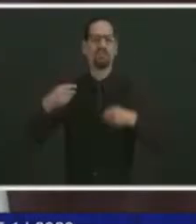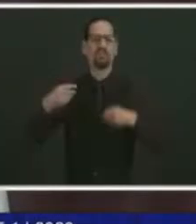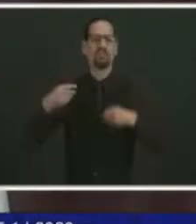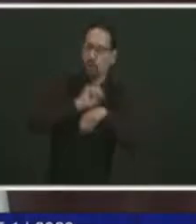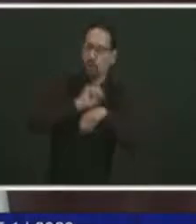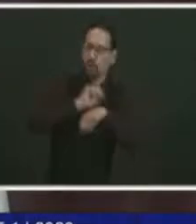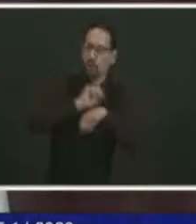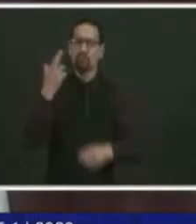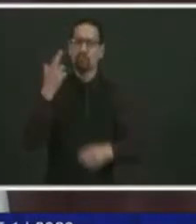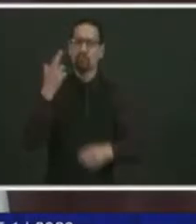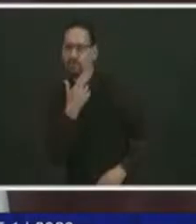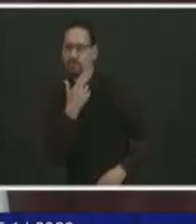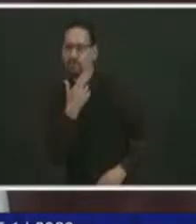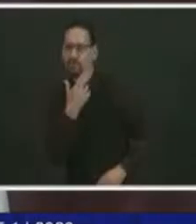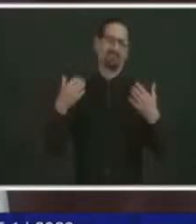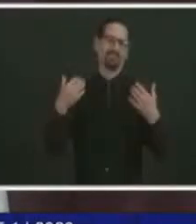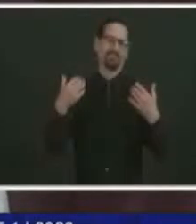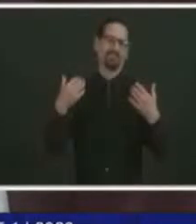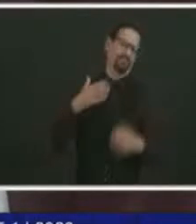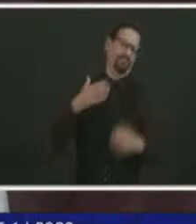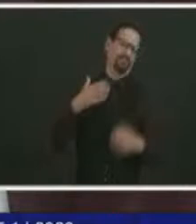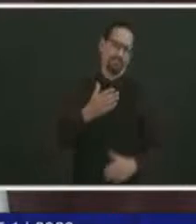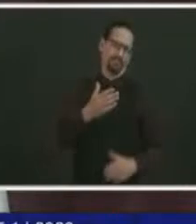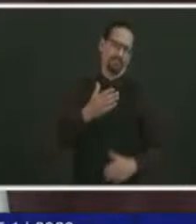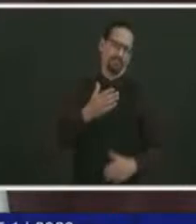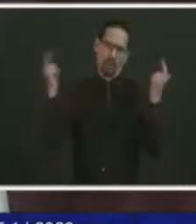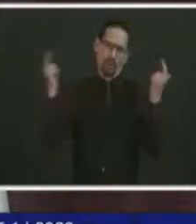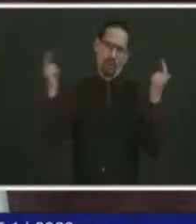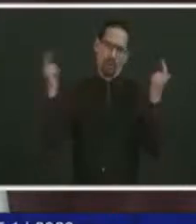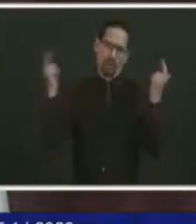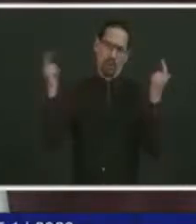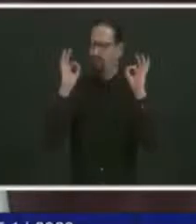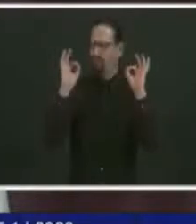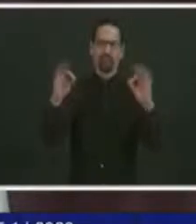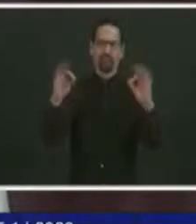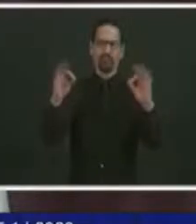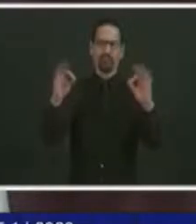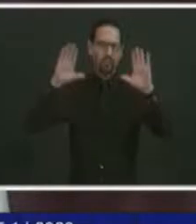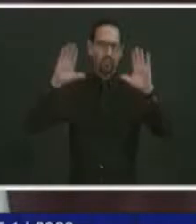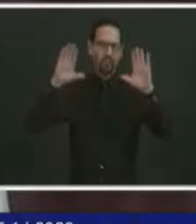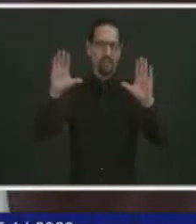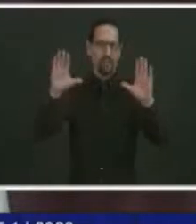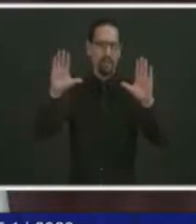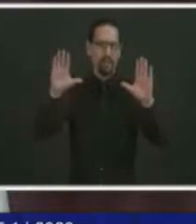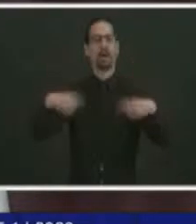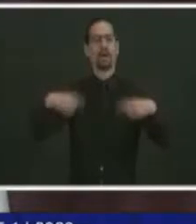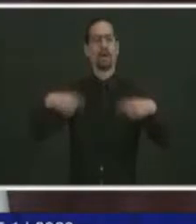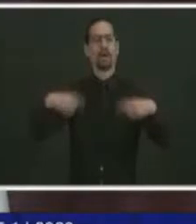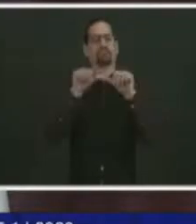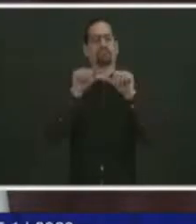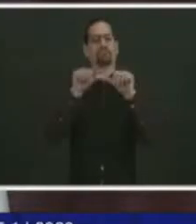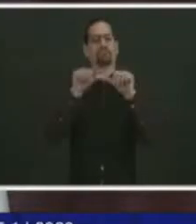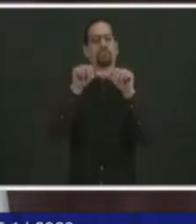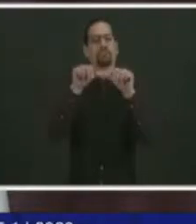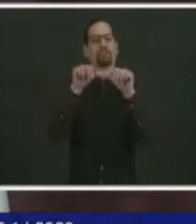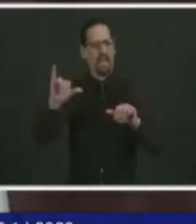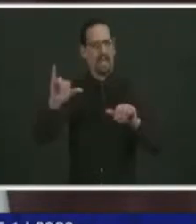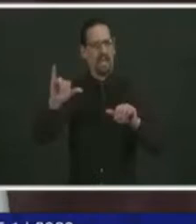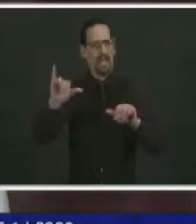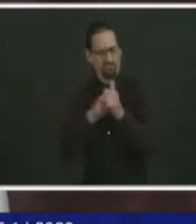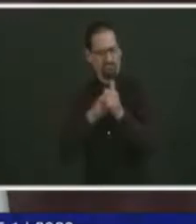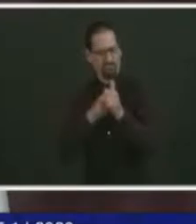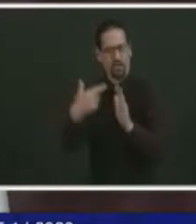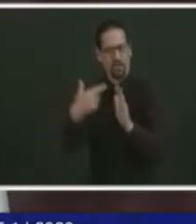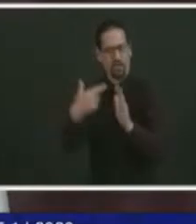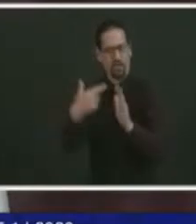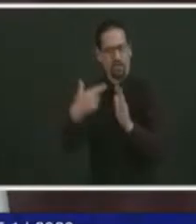were. That's amazing. That's amazing. It's what we want to see. It's what's going to keep us healthy. I'd like it to be 100%. You know,